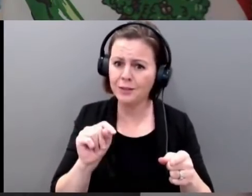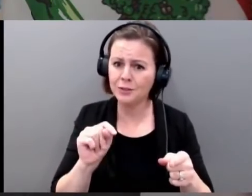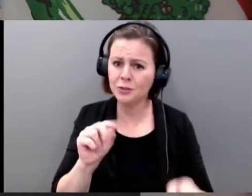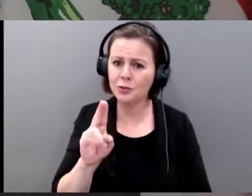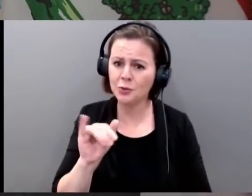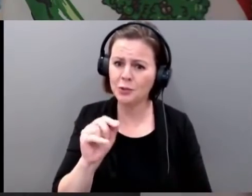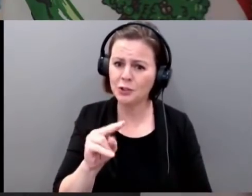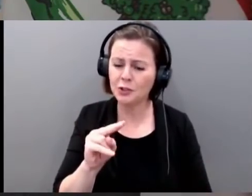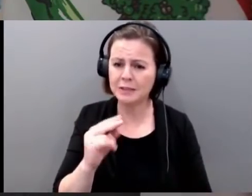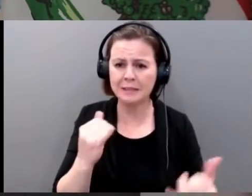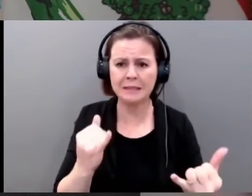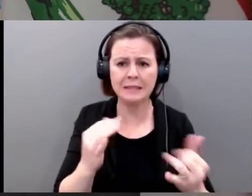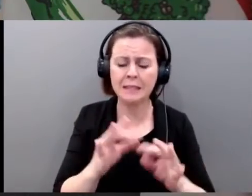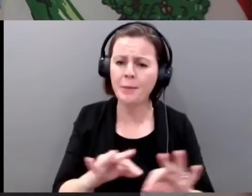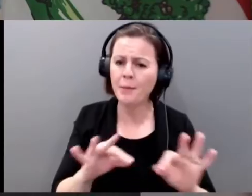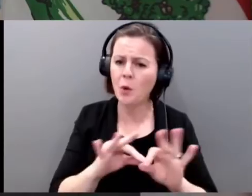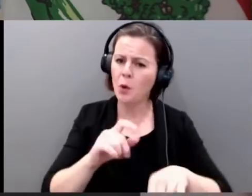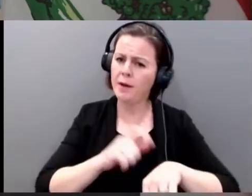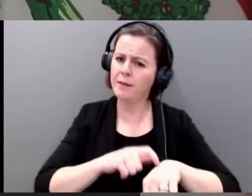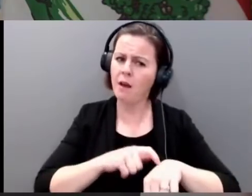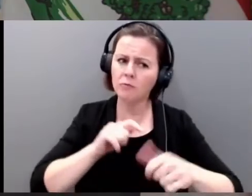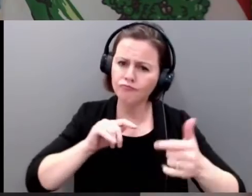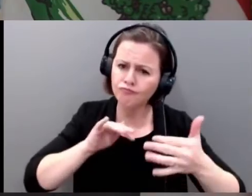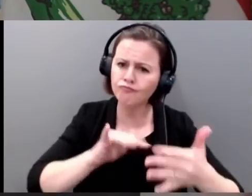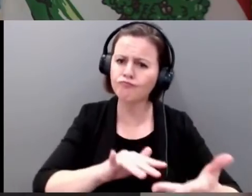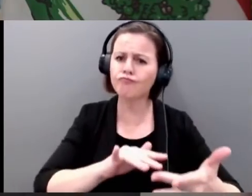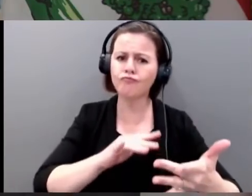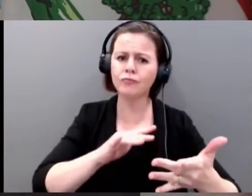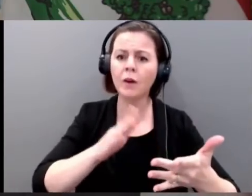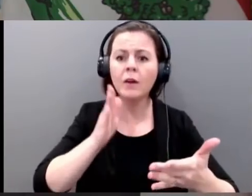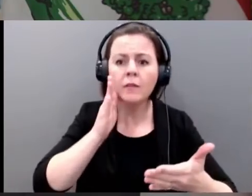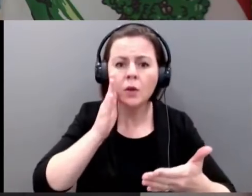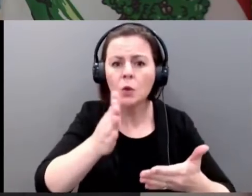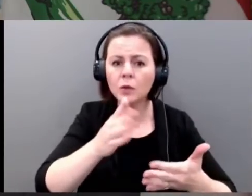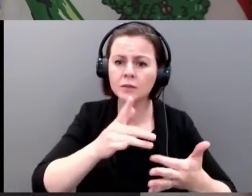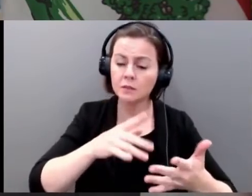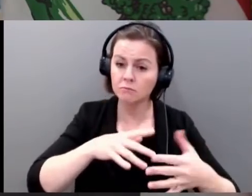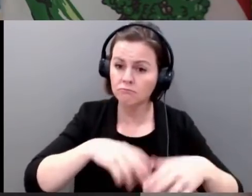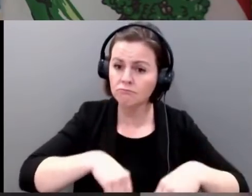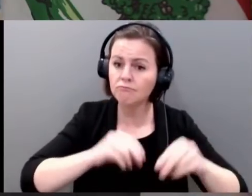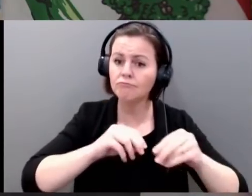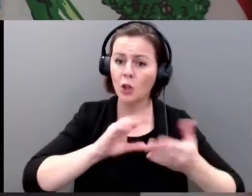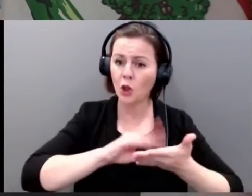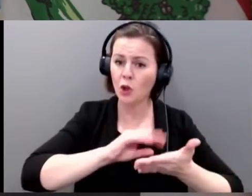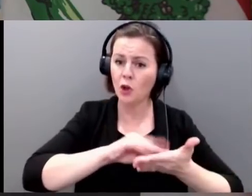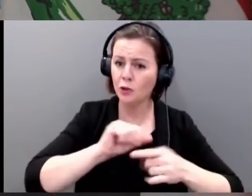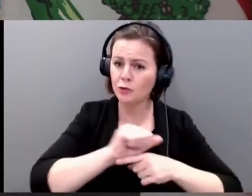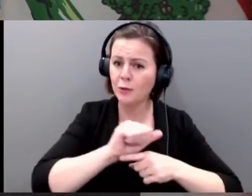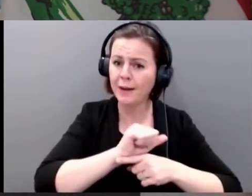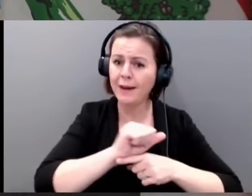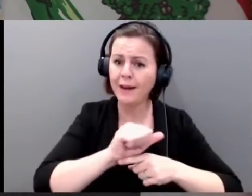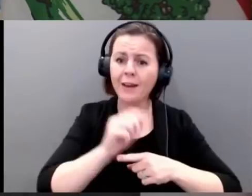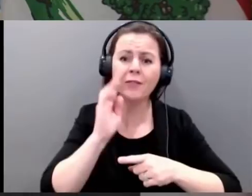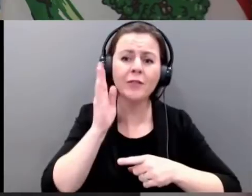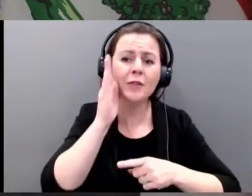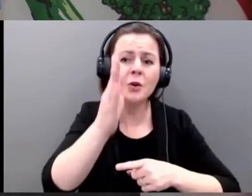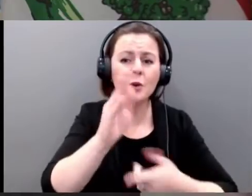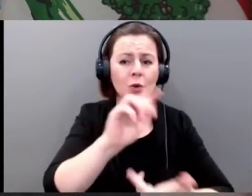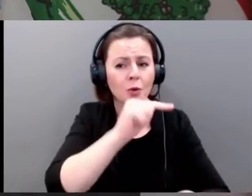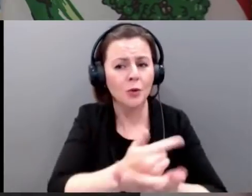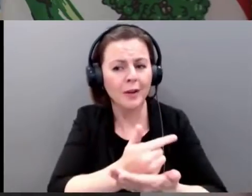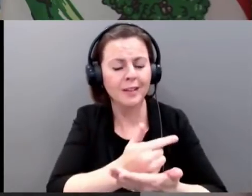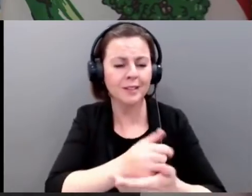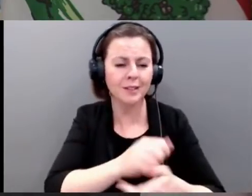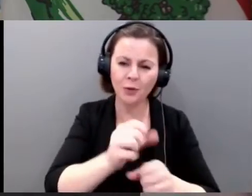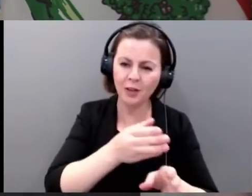at a very important time in their lives with their career and their training, and that learning needs to continue. How they have